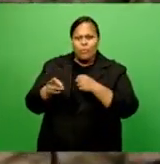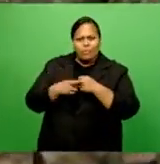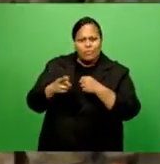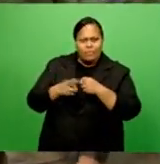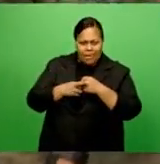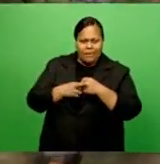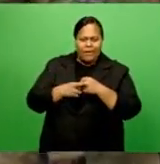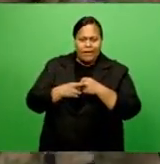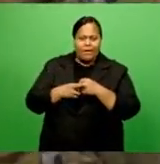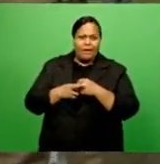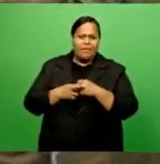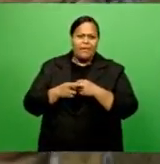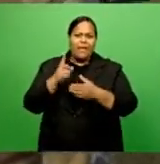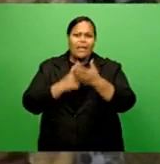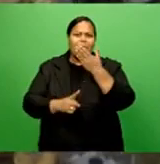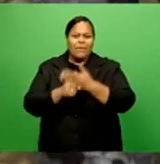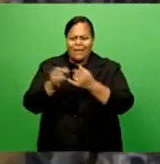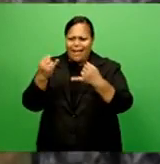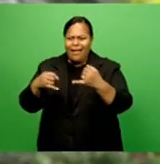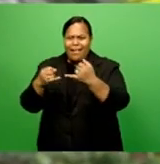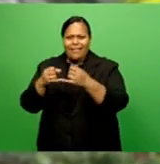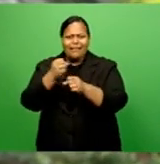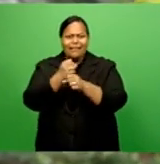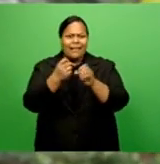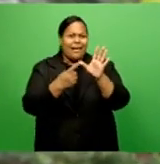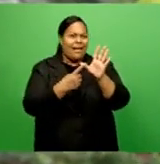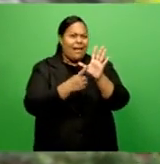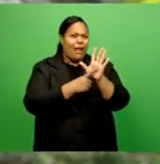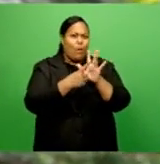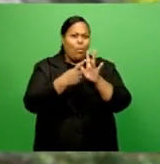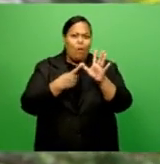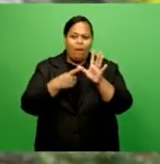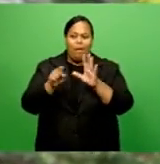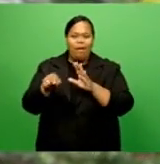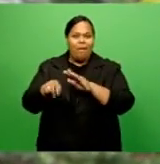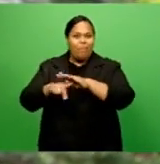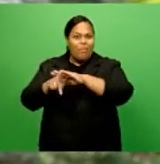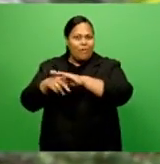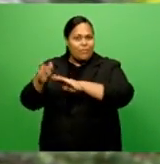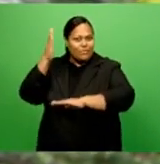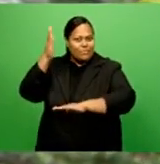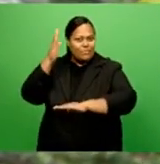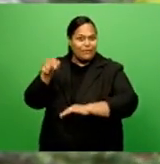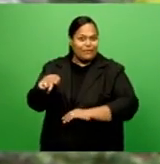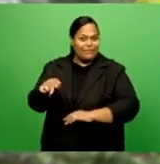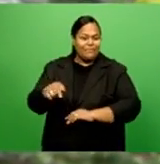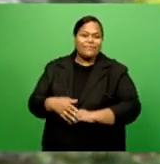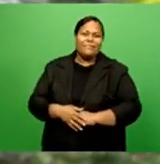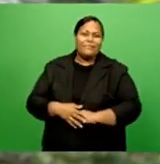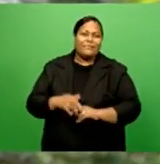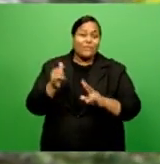out at Ngalo Island Primary School. I also want to thank you